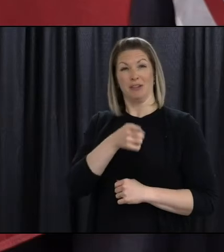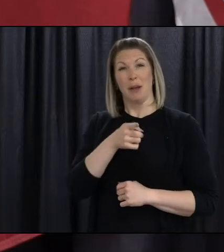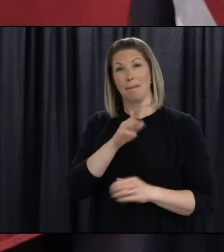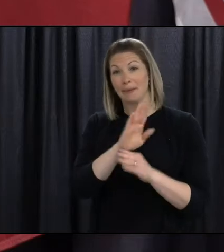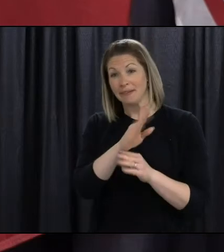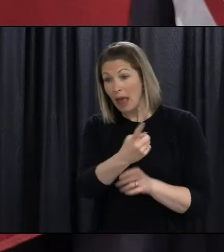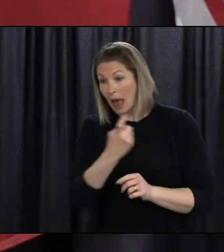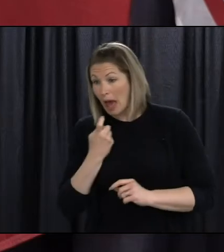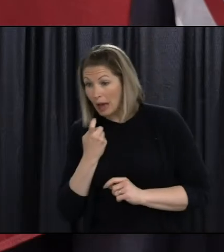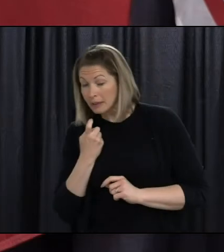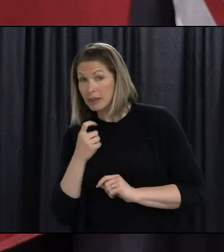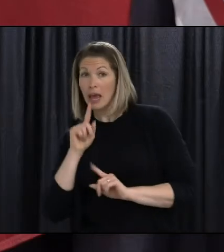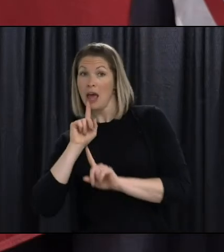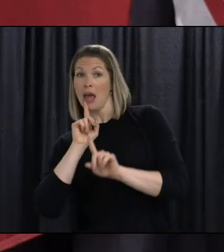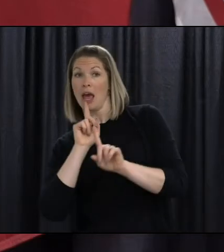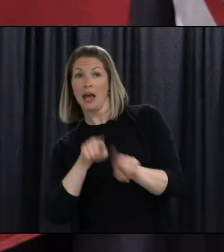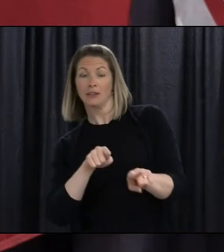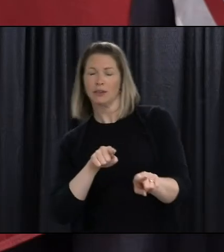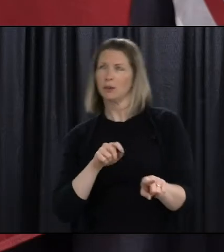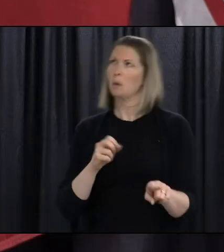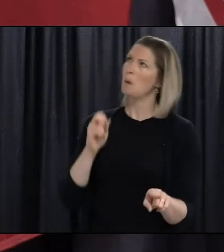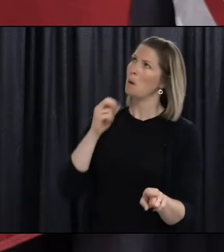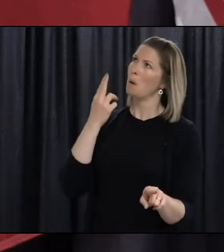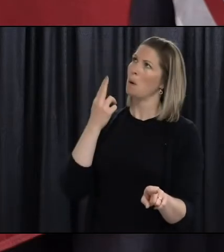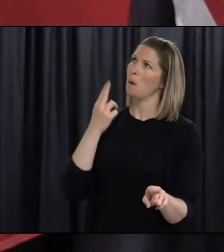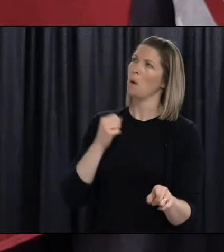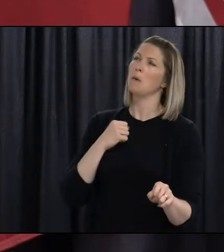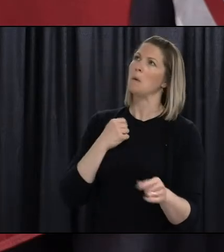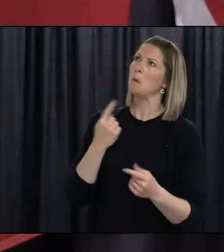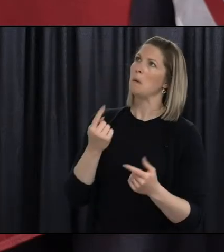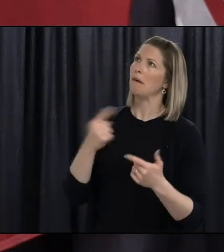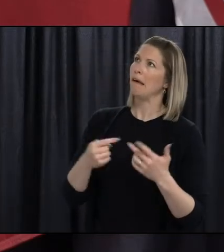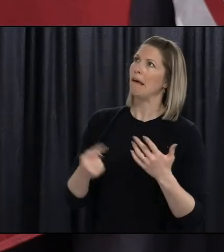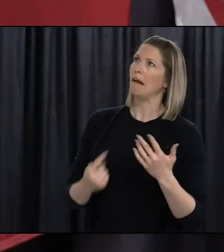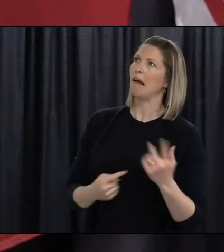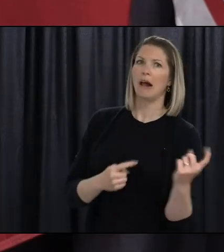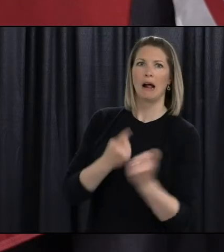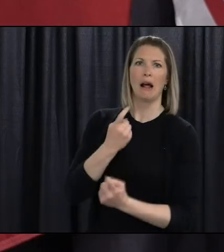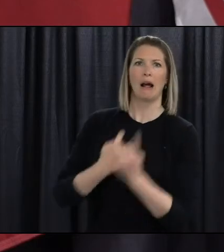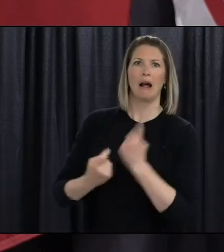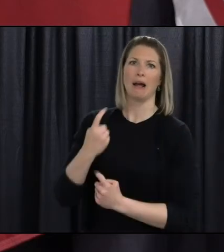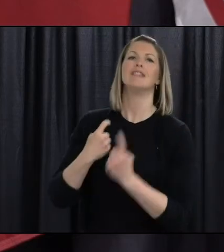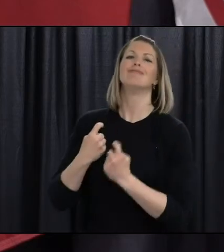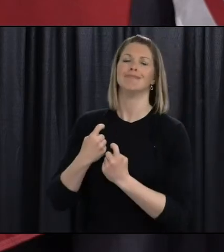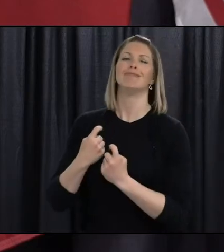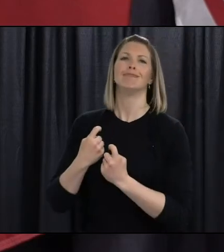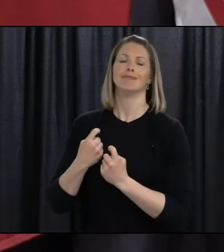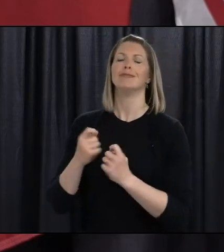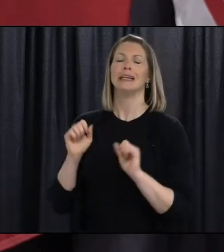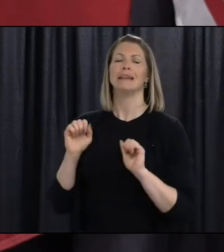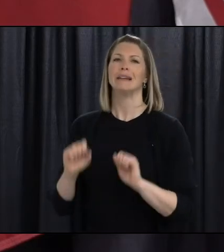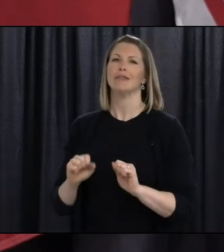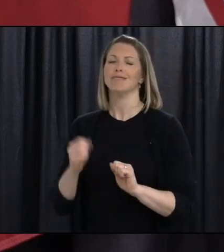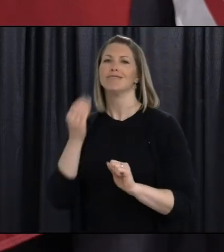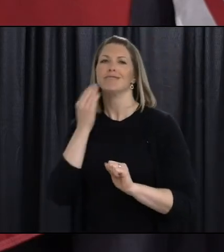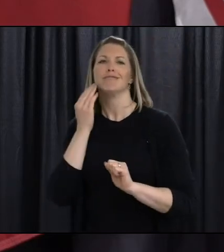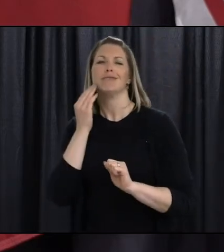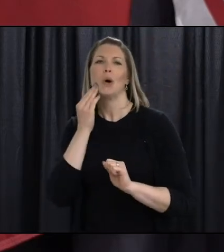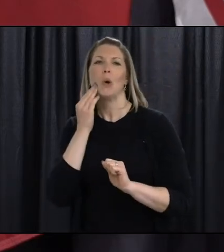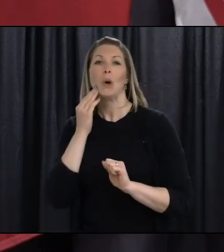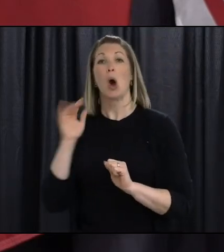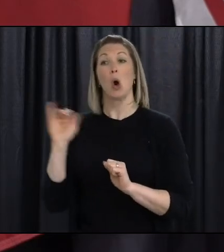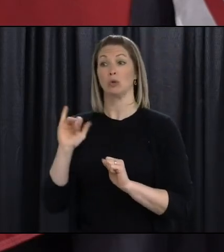this business guidance team, they work directly with businesses to determine where they fit within the alert levels,